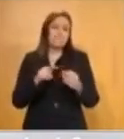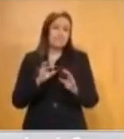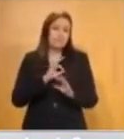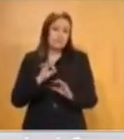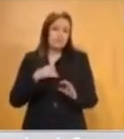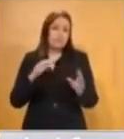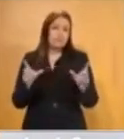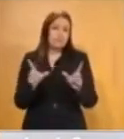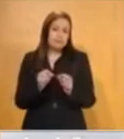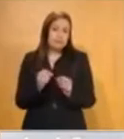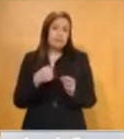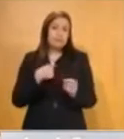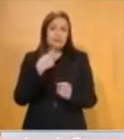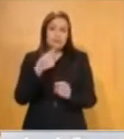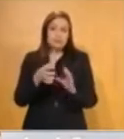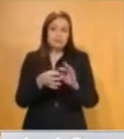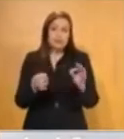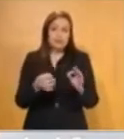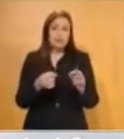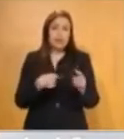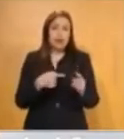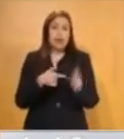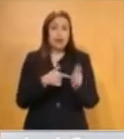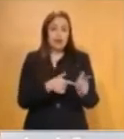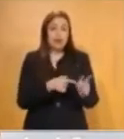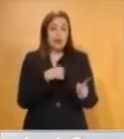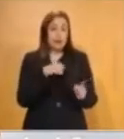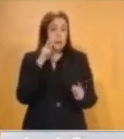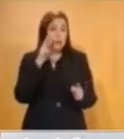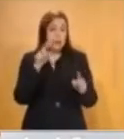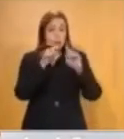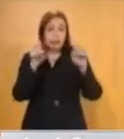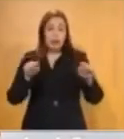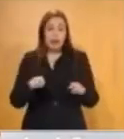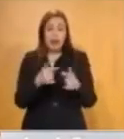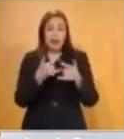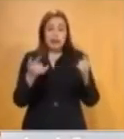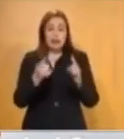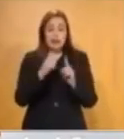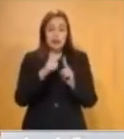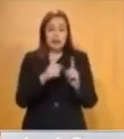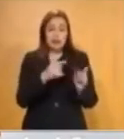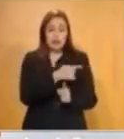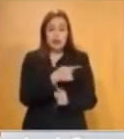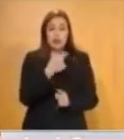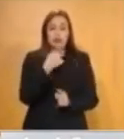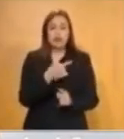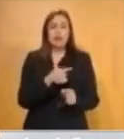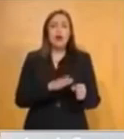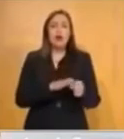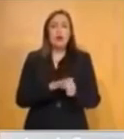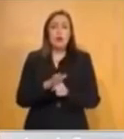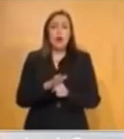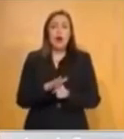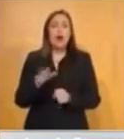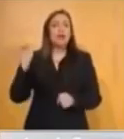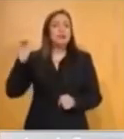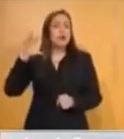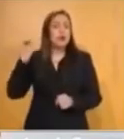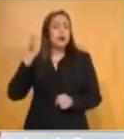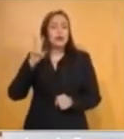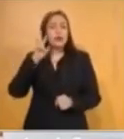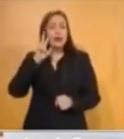a comic strip about Snoopy. Pay attention, please. We were in the question that says, what onomatopoeia do you see in the comic strip?